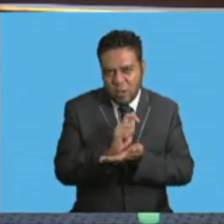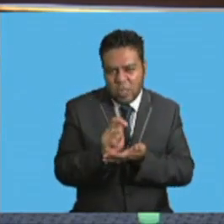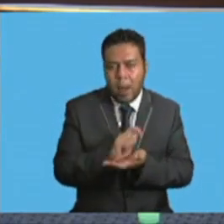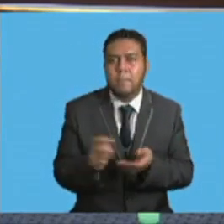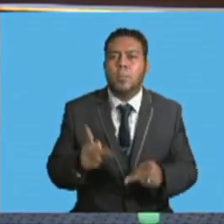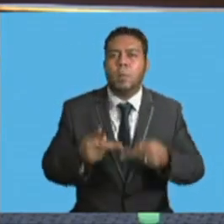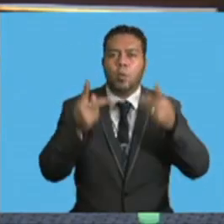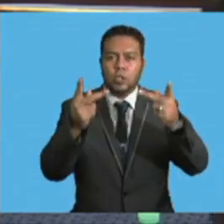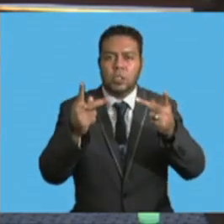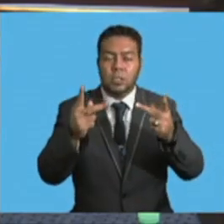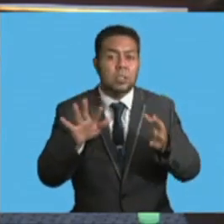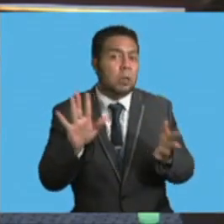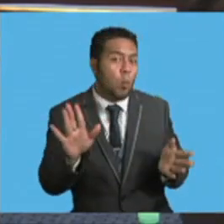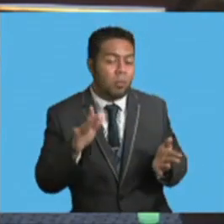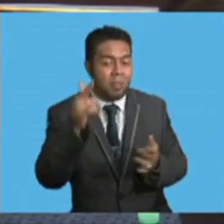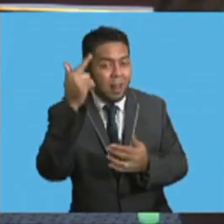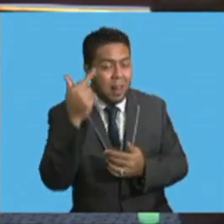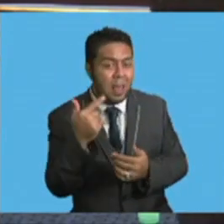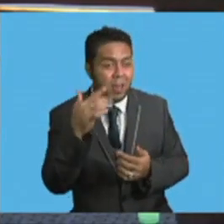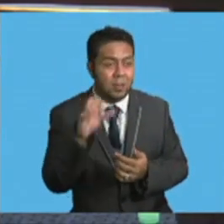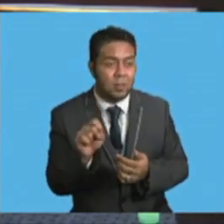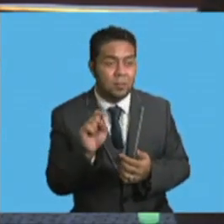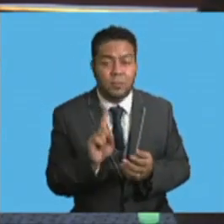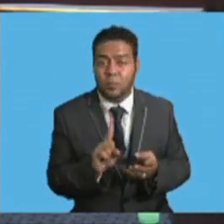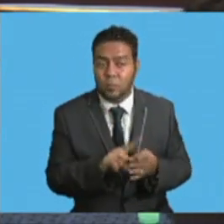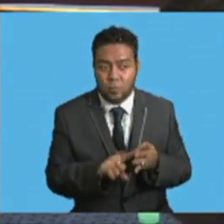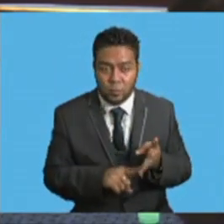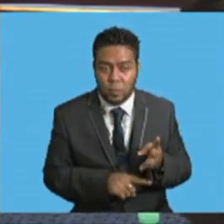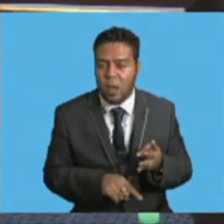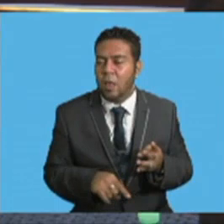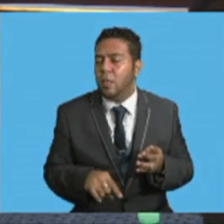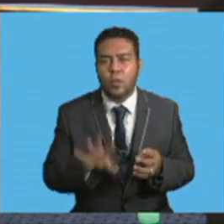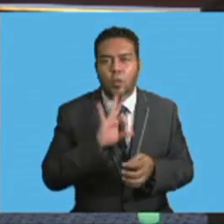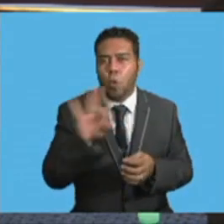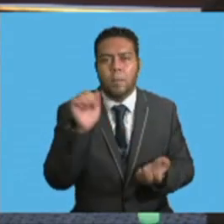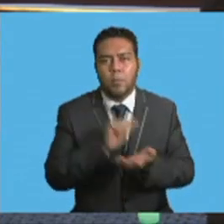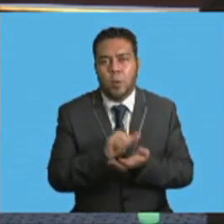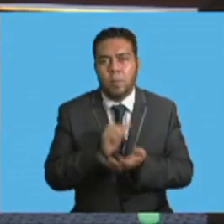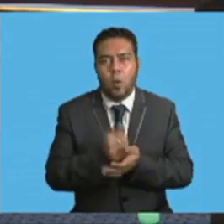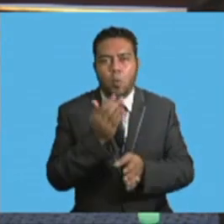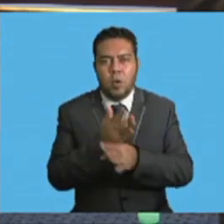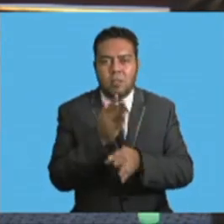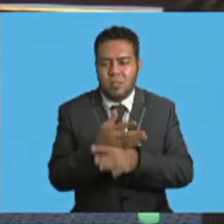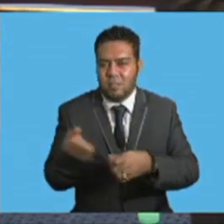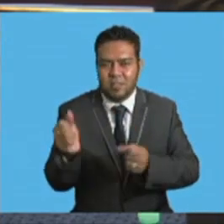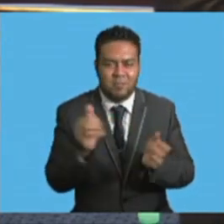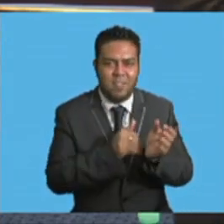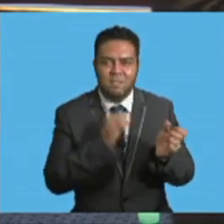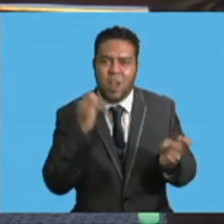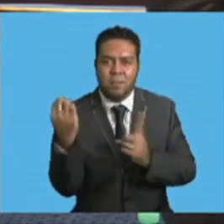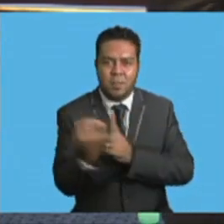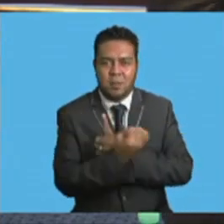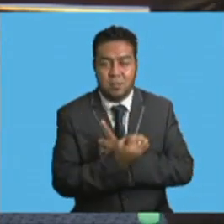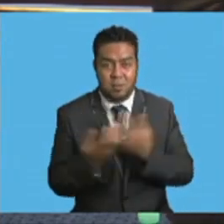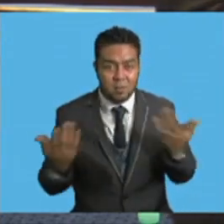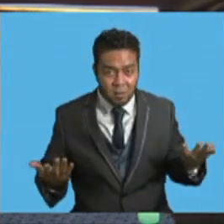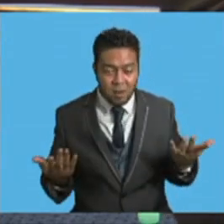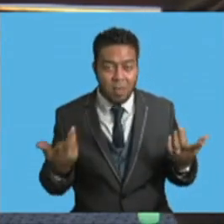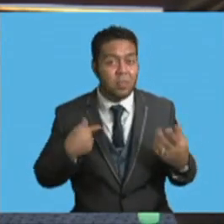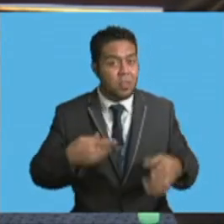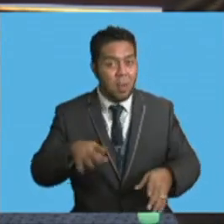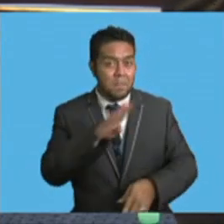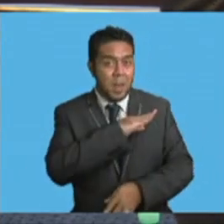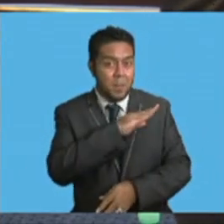with the lack of recognition in two was obviously the appropriate working condition. Honorable Speaker, the Bainimarama